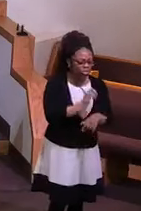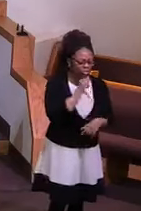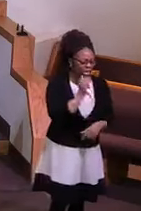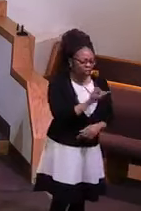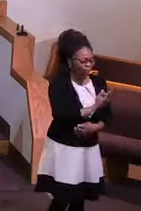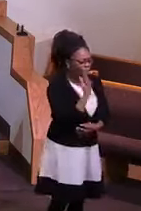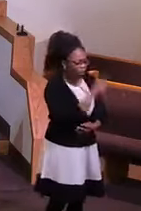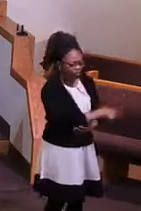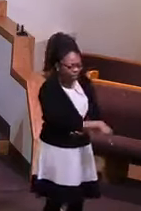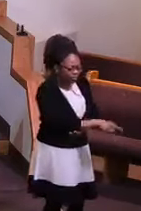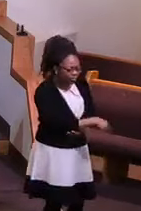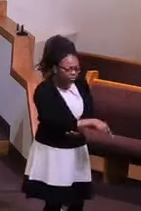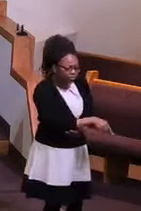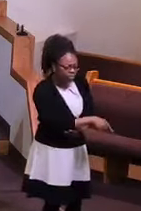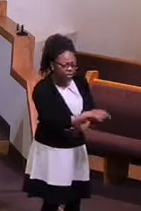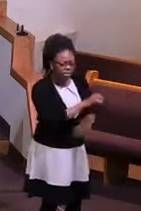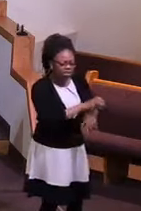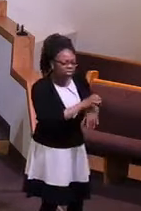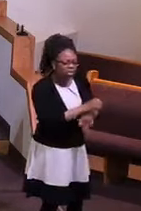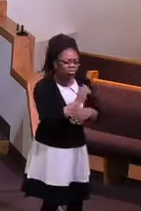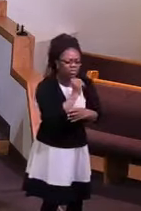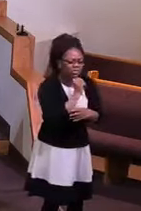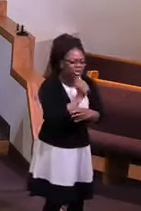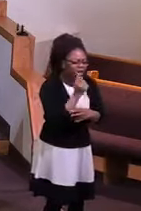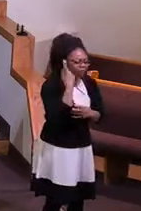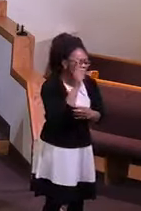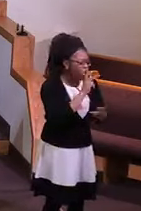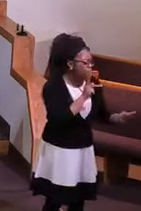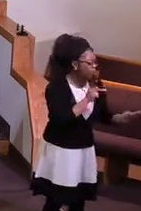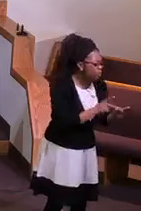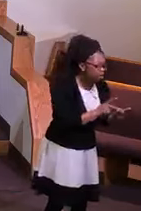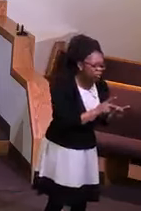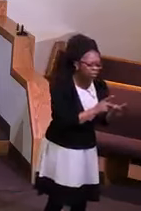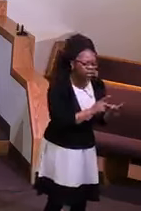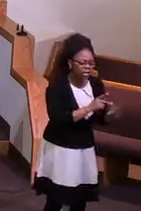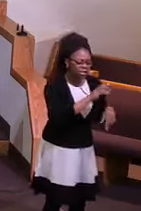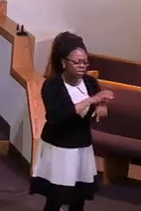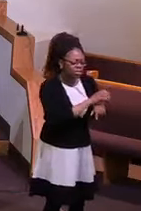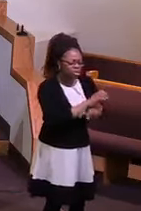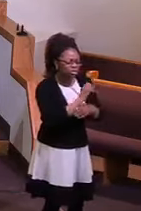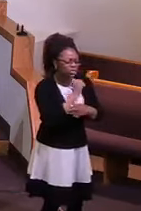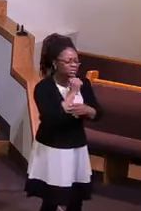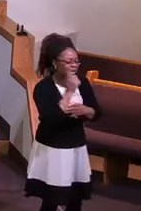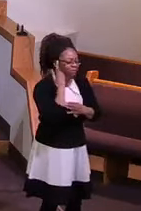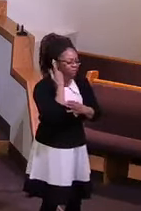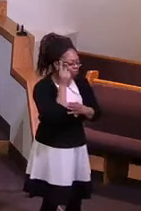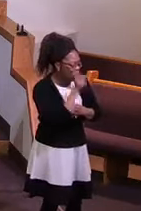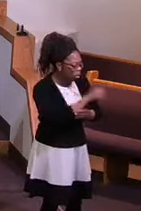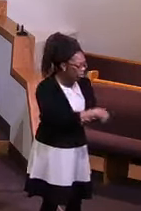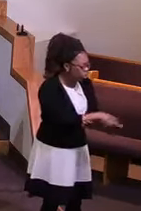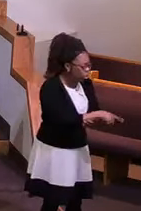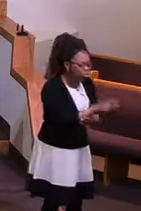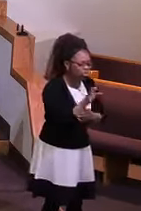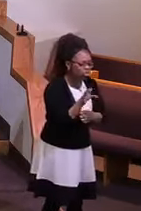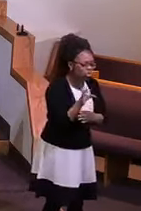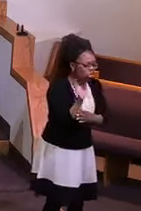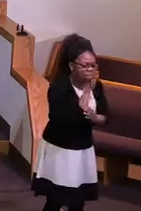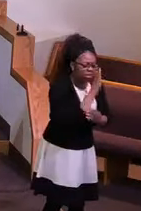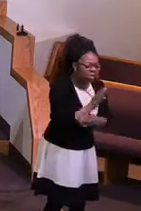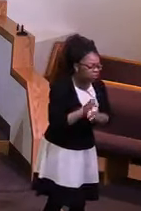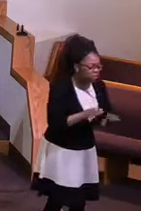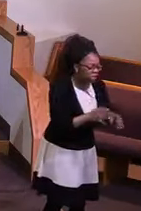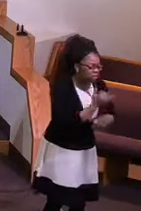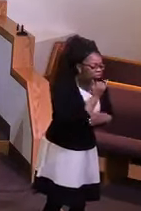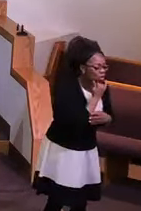them. Preach! The church is not for the perfect. The church is not for those that have never done anything wrong.